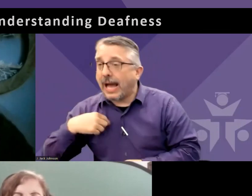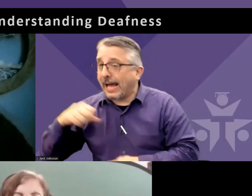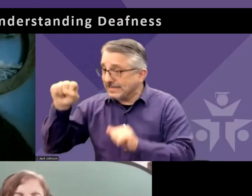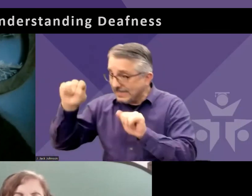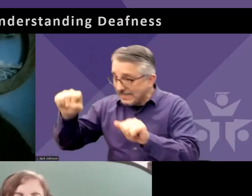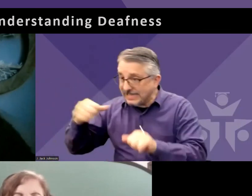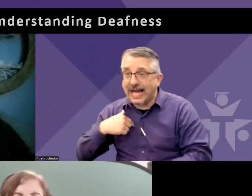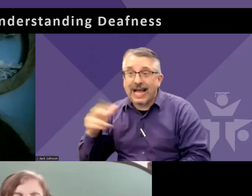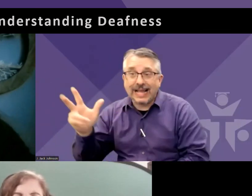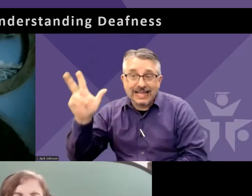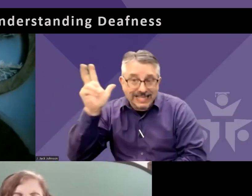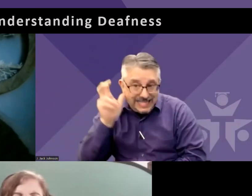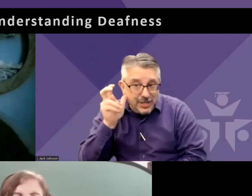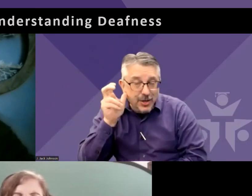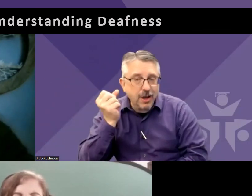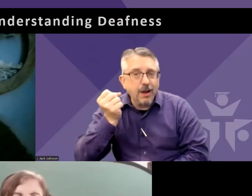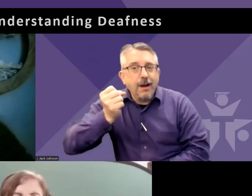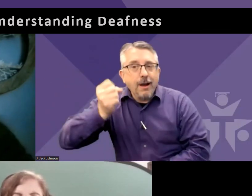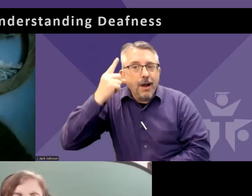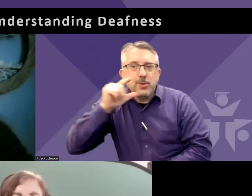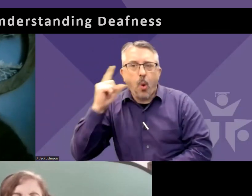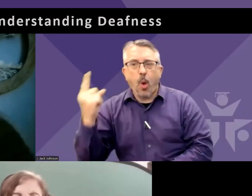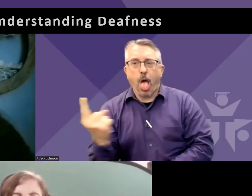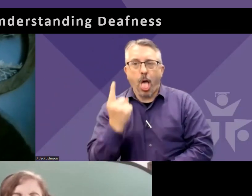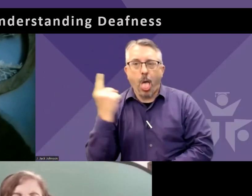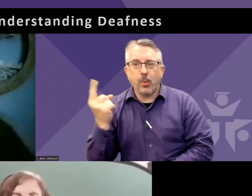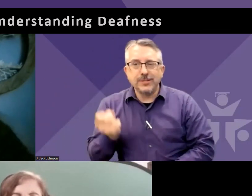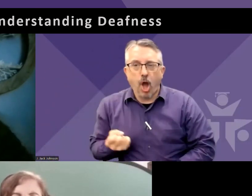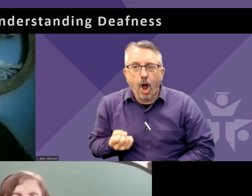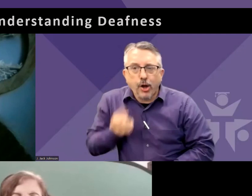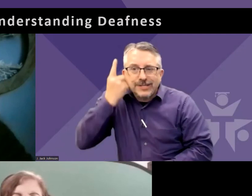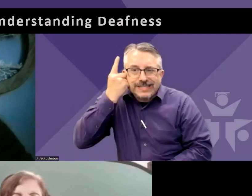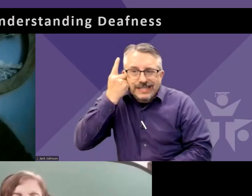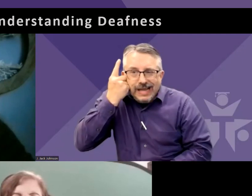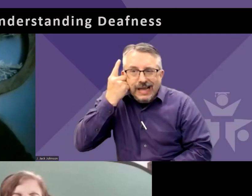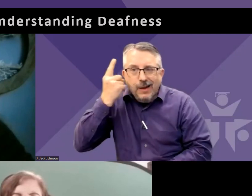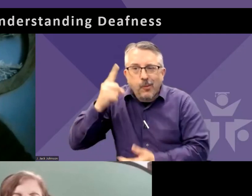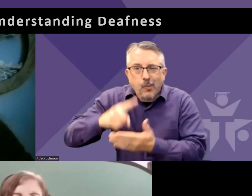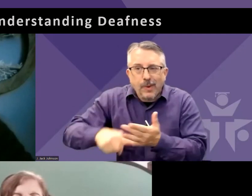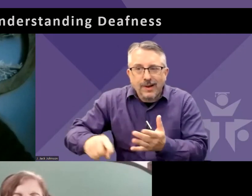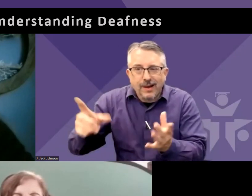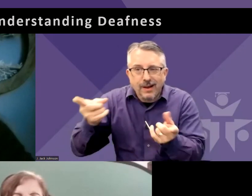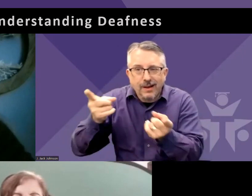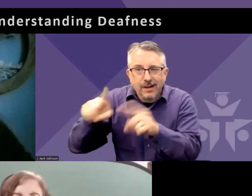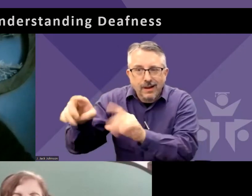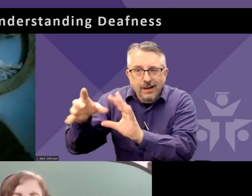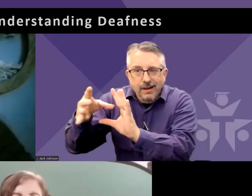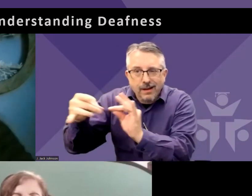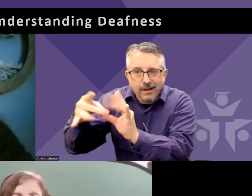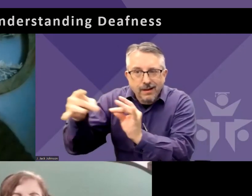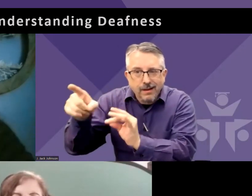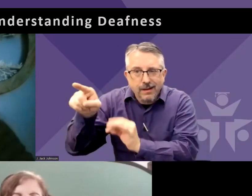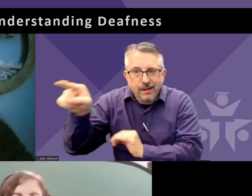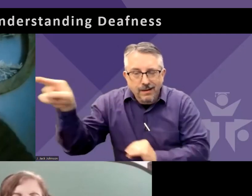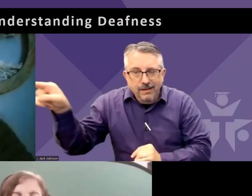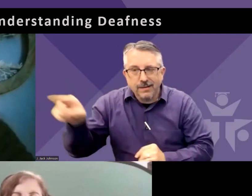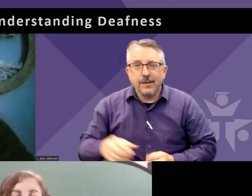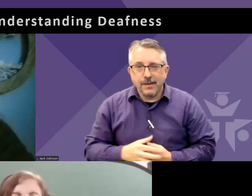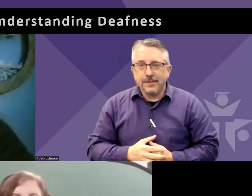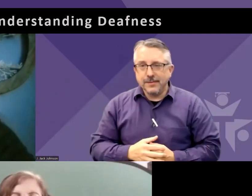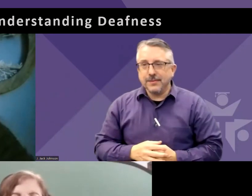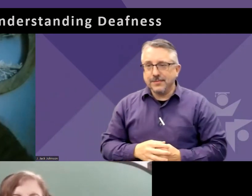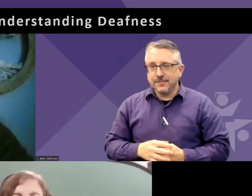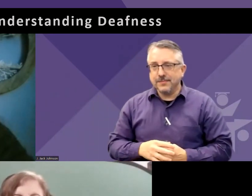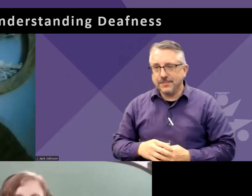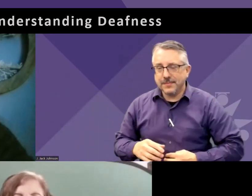thought oh, wait, you can hear? And I would say, yes, I can hear, but I don't always understand it all.